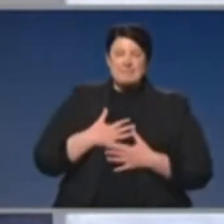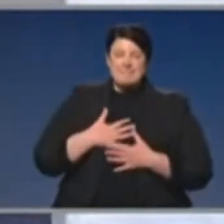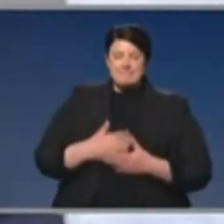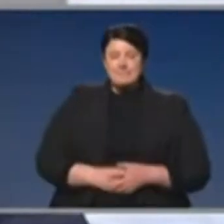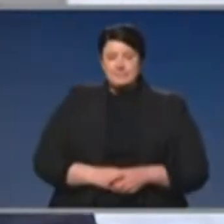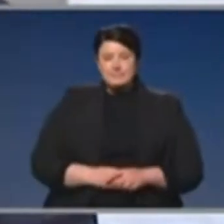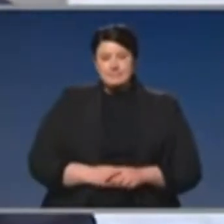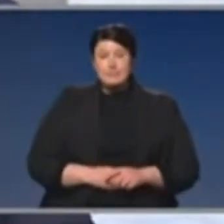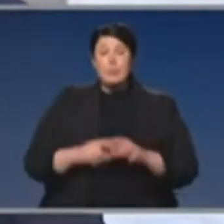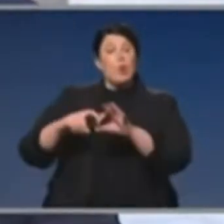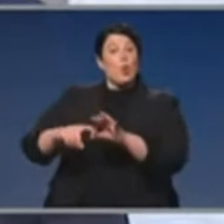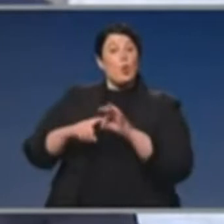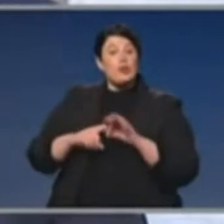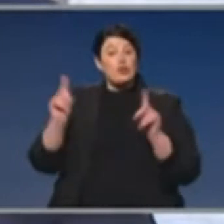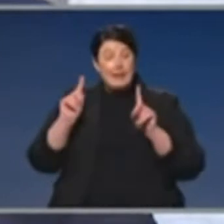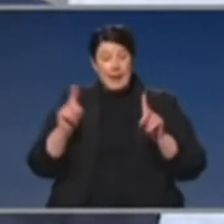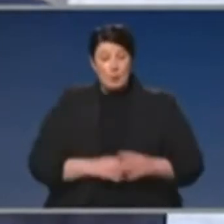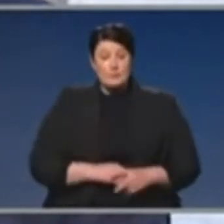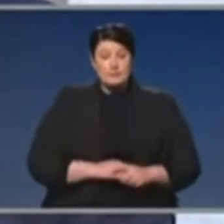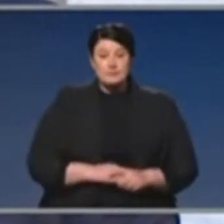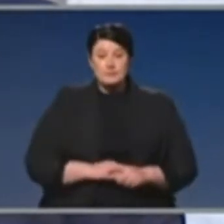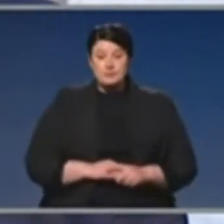Mr. Dutton, can I please ask?